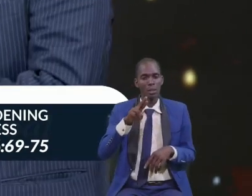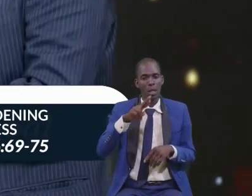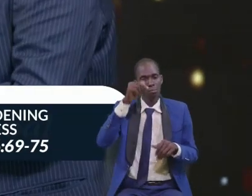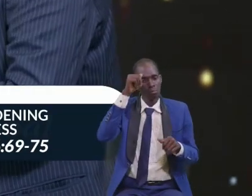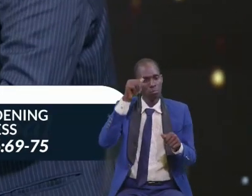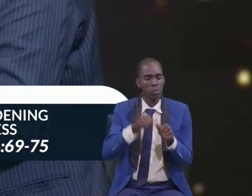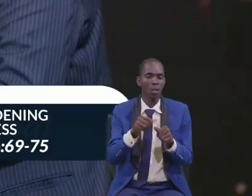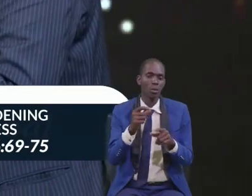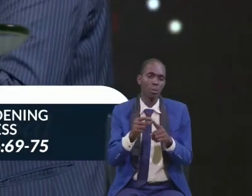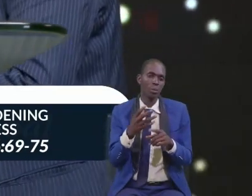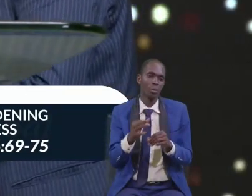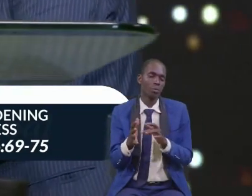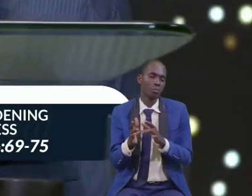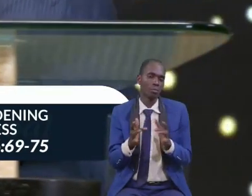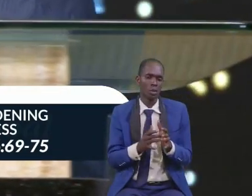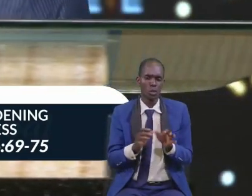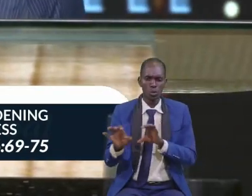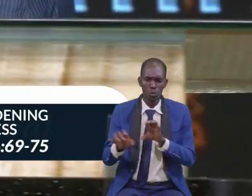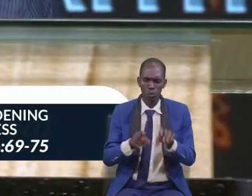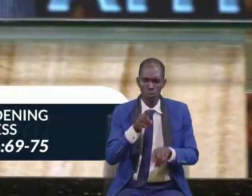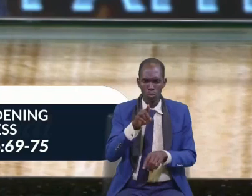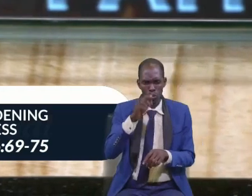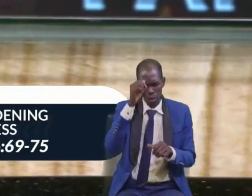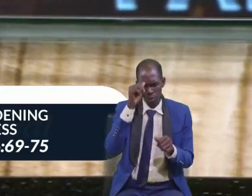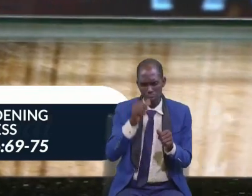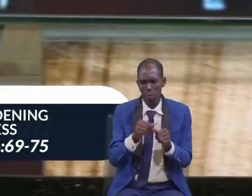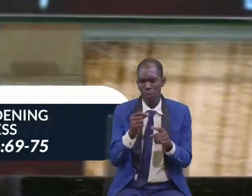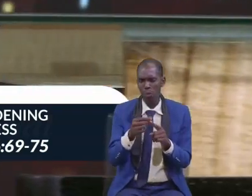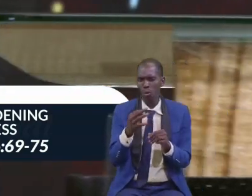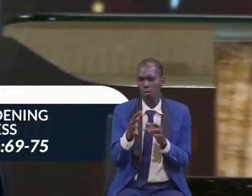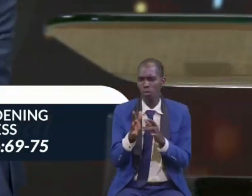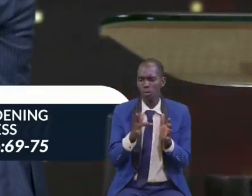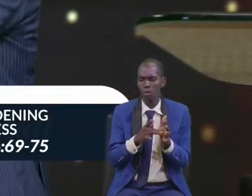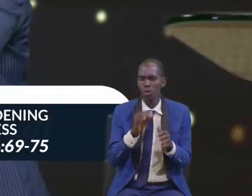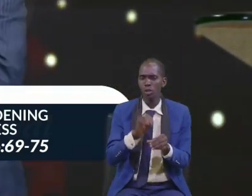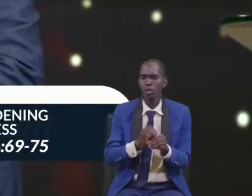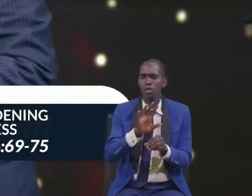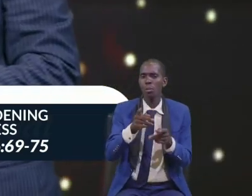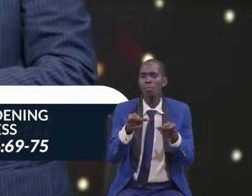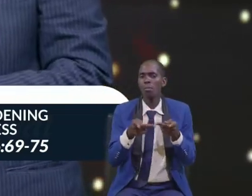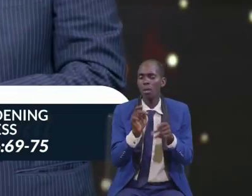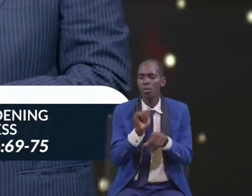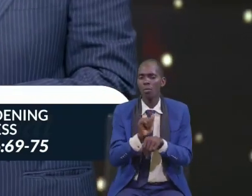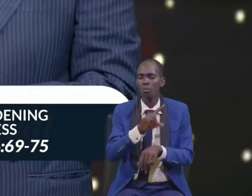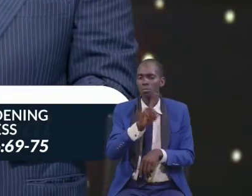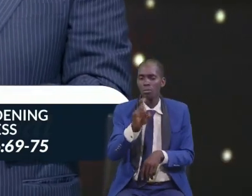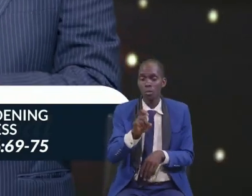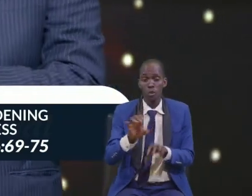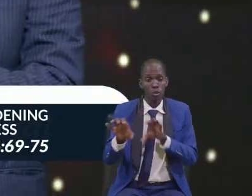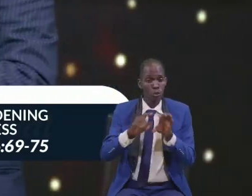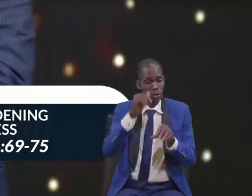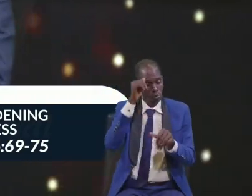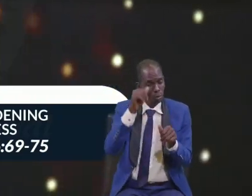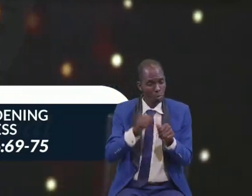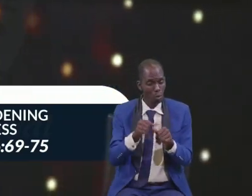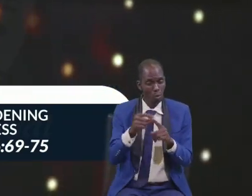Do you remember the words of Jesus in the office? Do you remember the words of Jesus in your community? When you